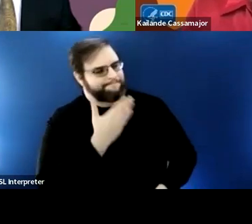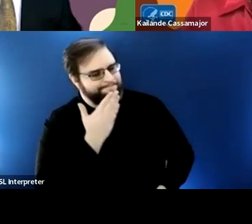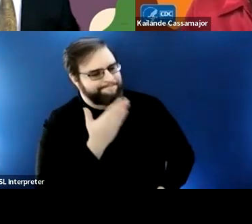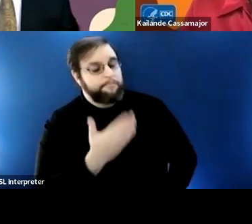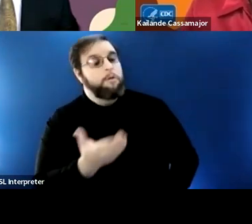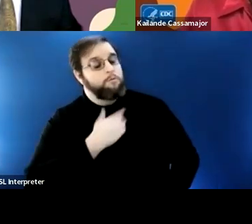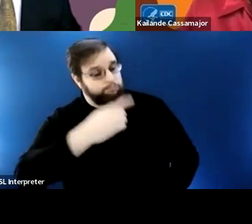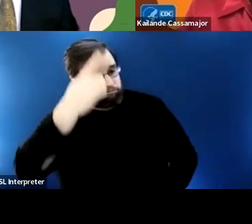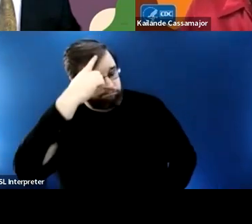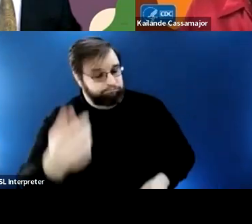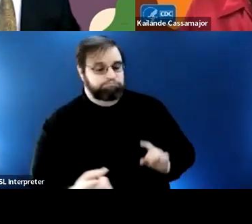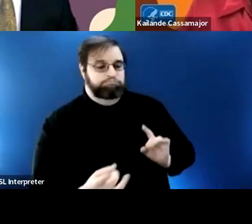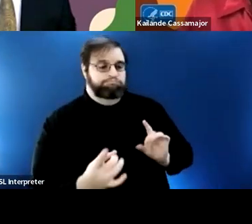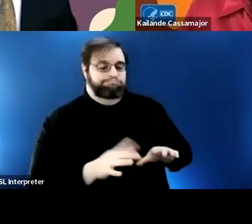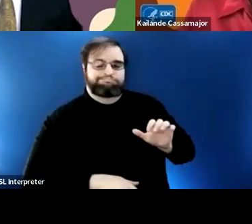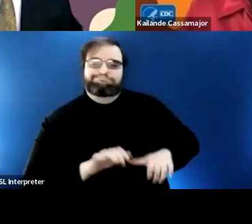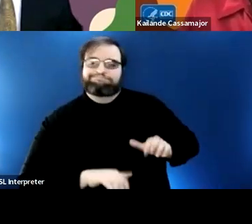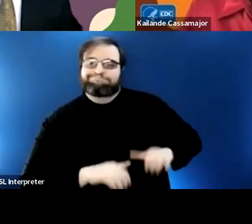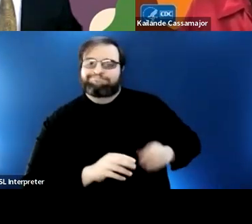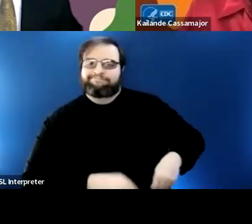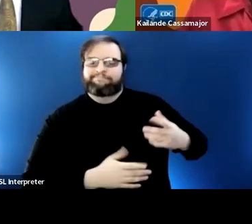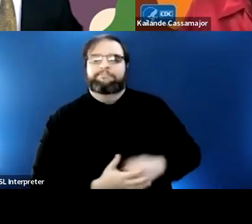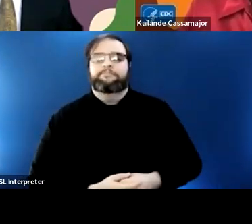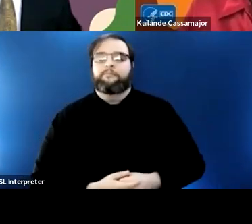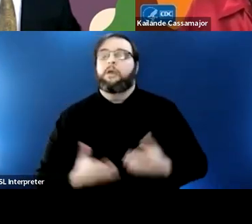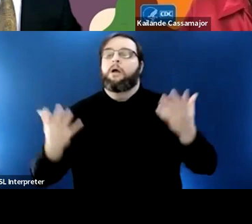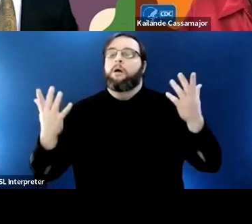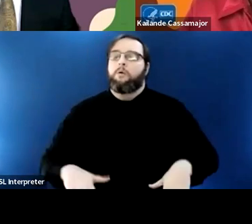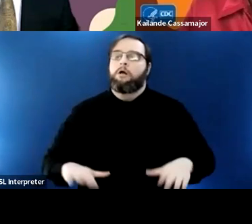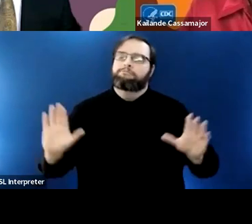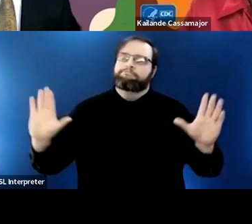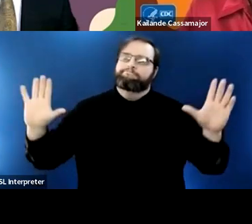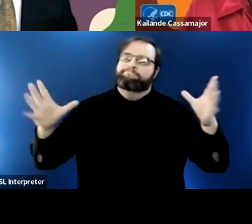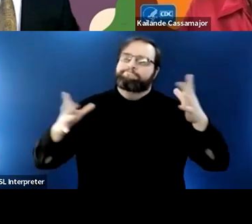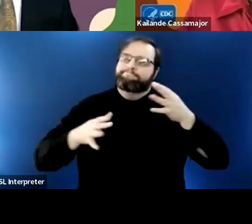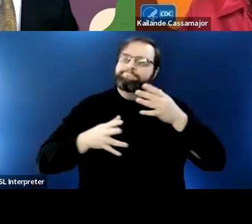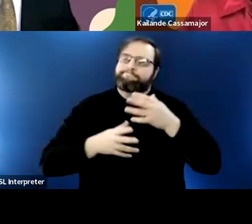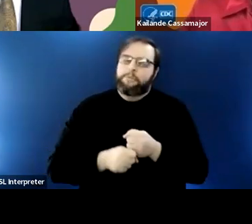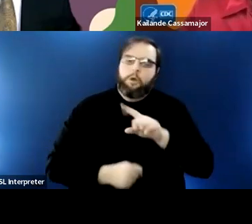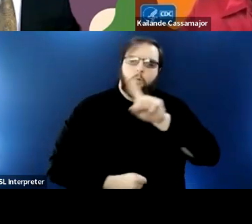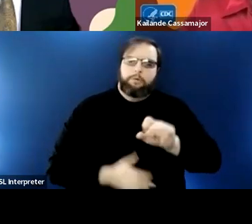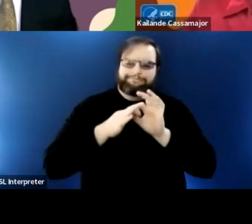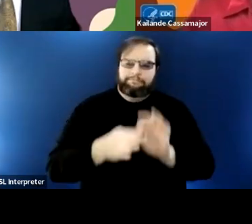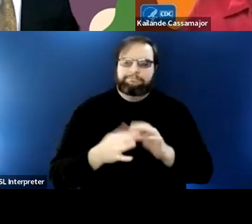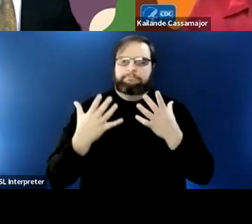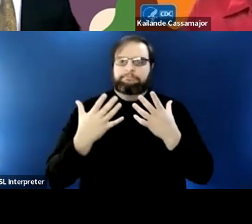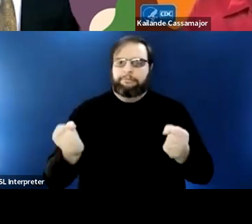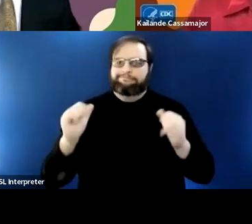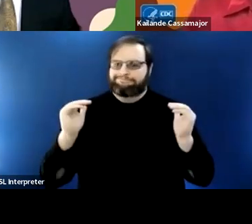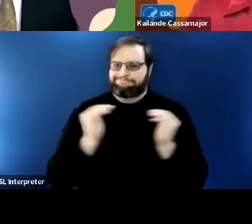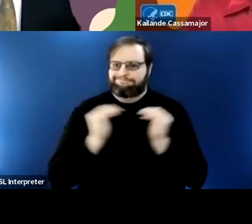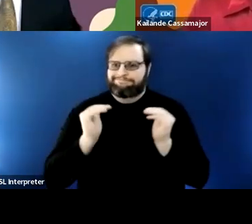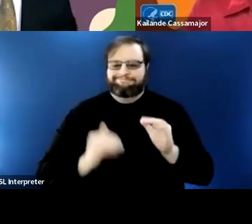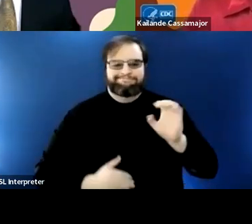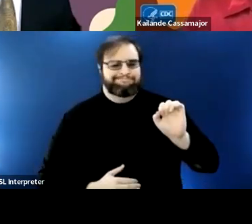great sort of feedback in the chat as well. I'm going to close this out with some questions about health equity. And I'll start this one with